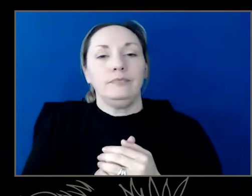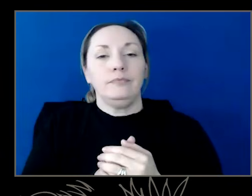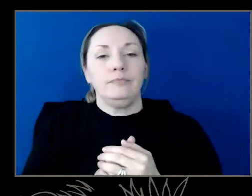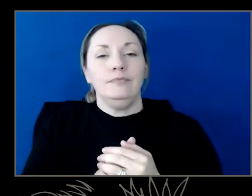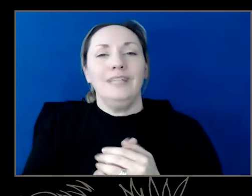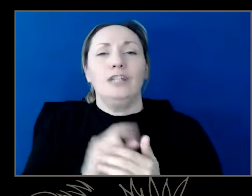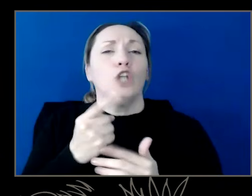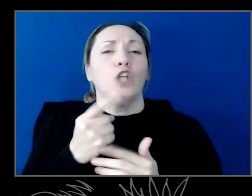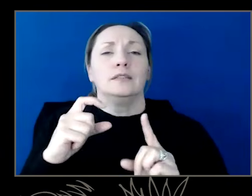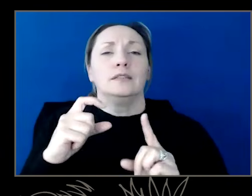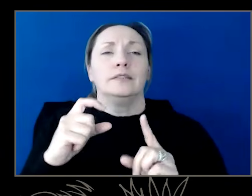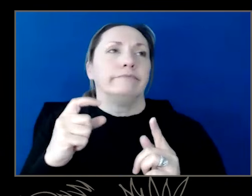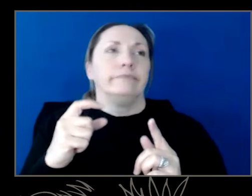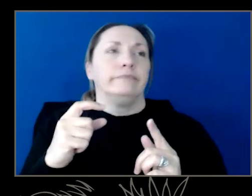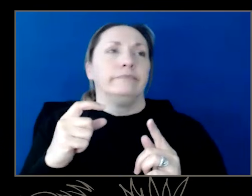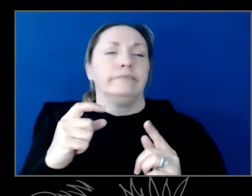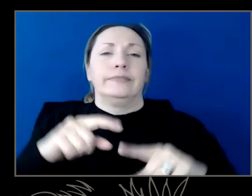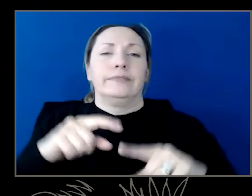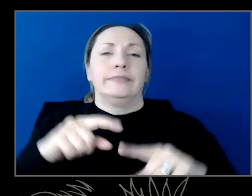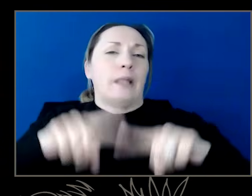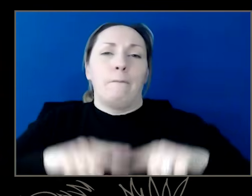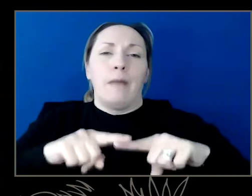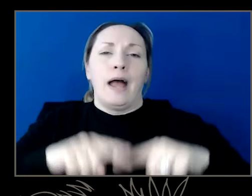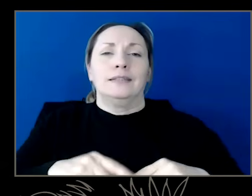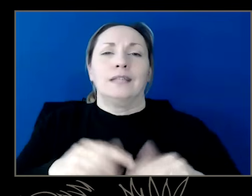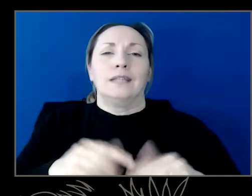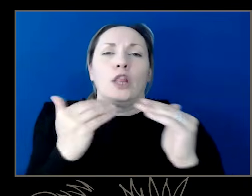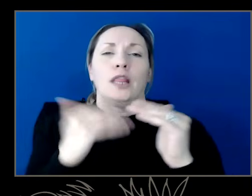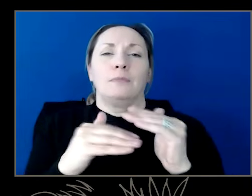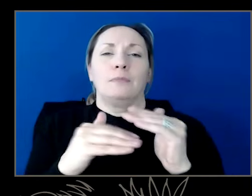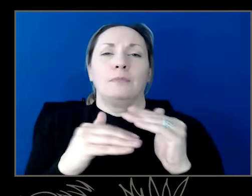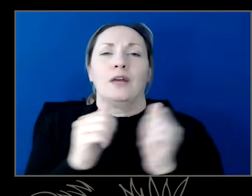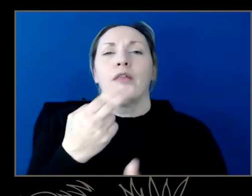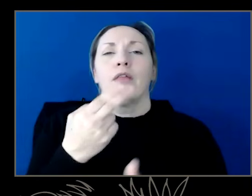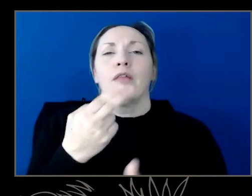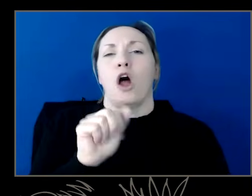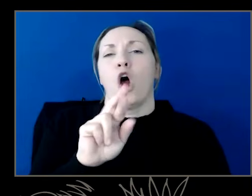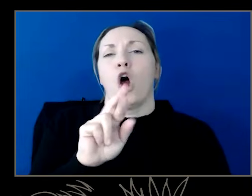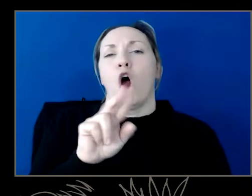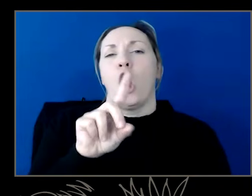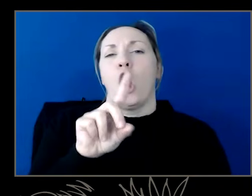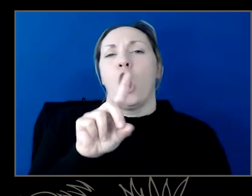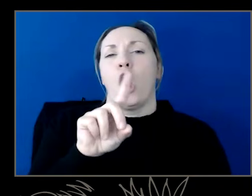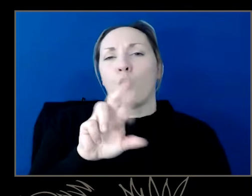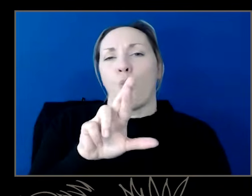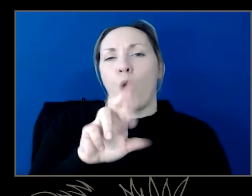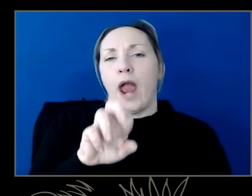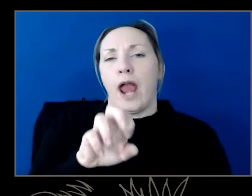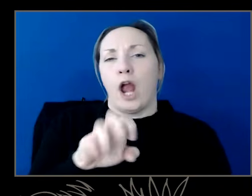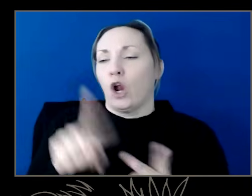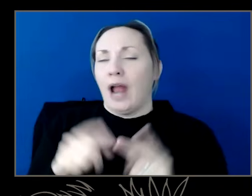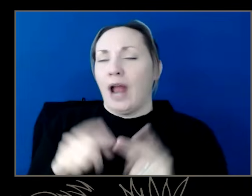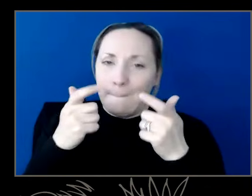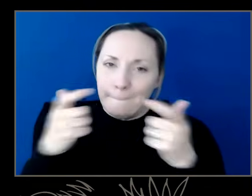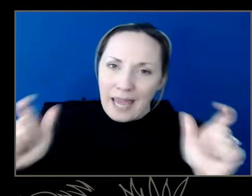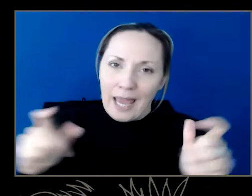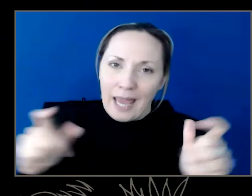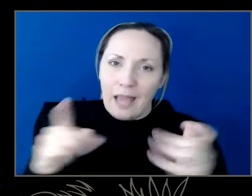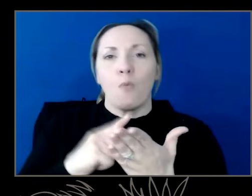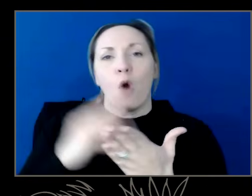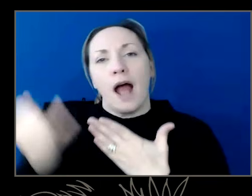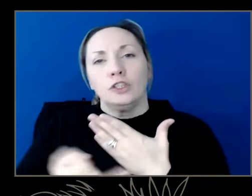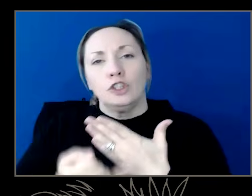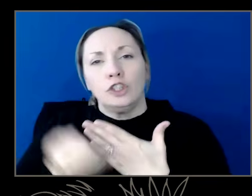just determined by hardware limitations, how big of a project are we building, do we work in